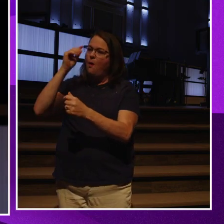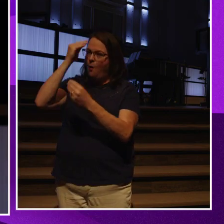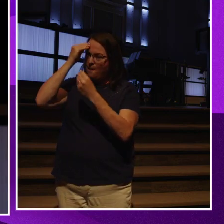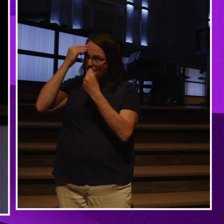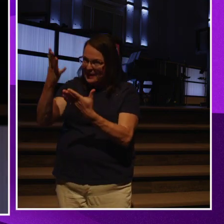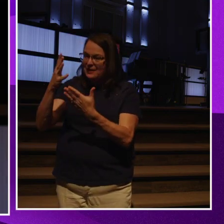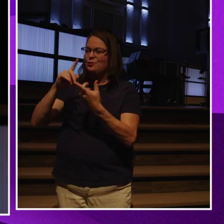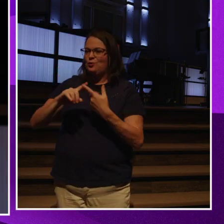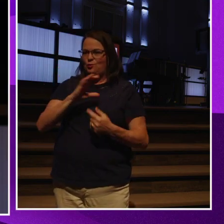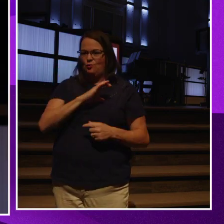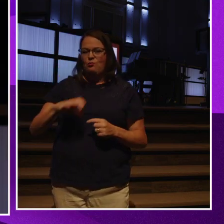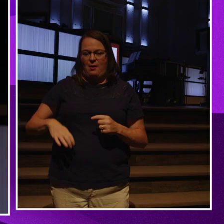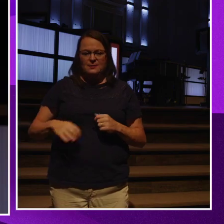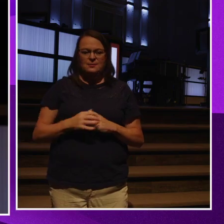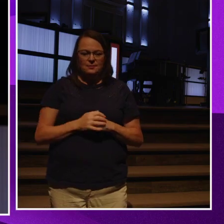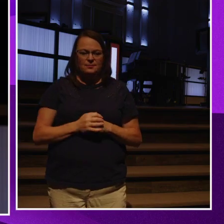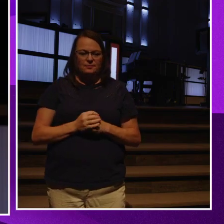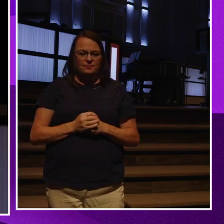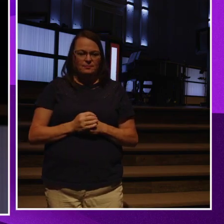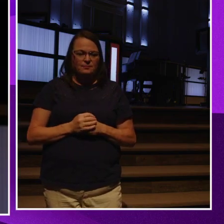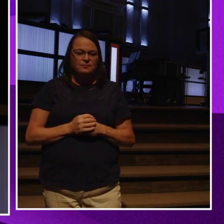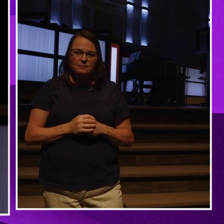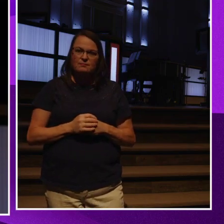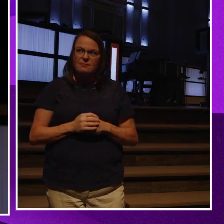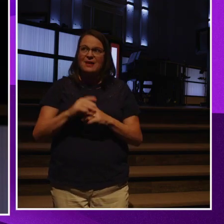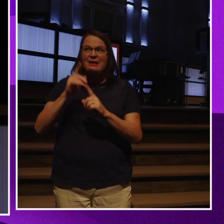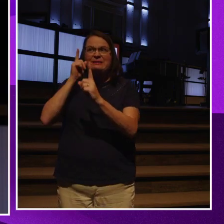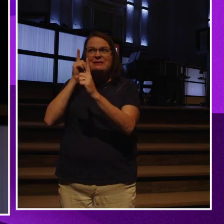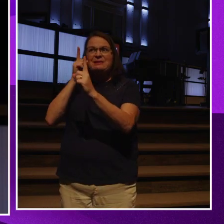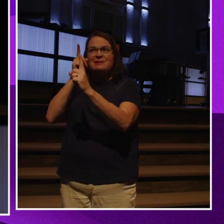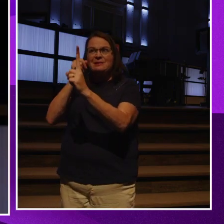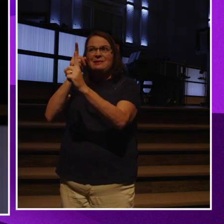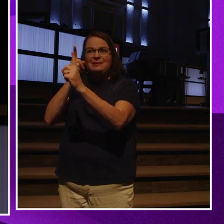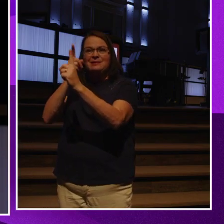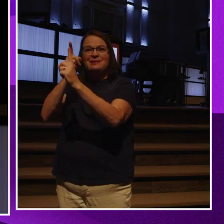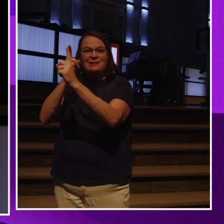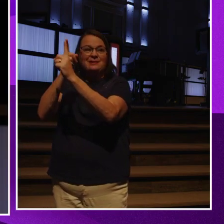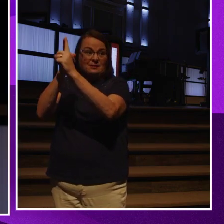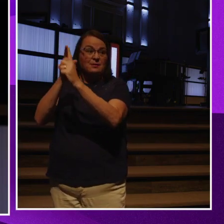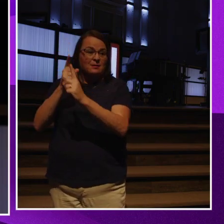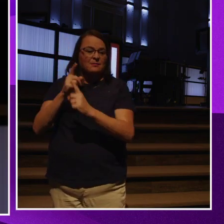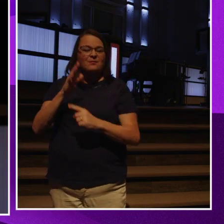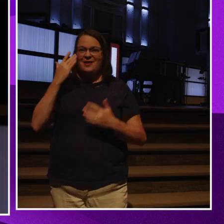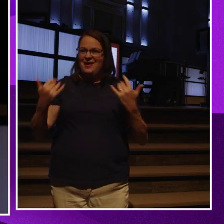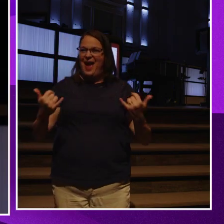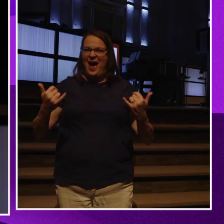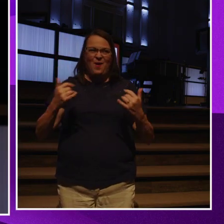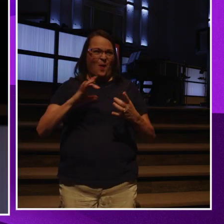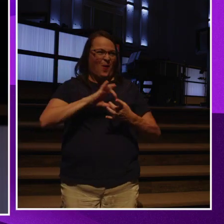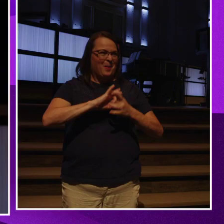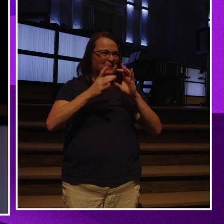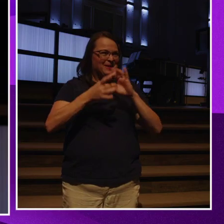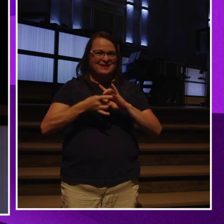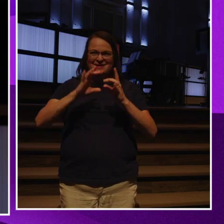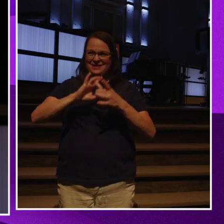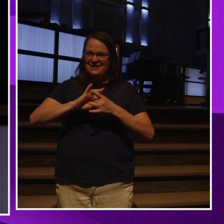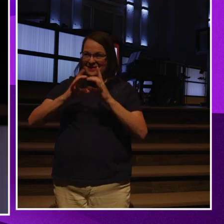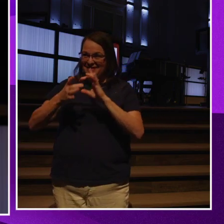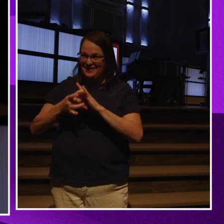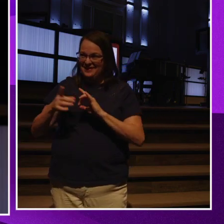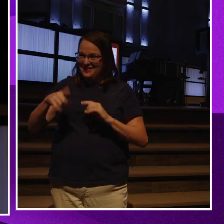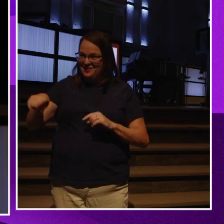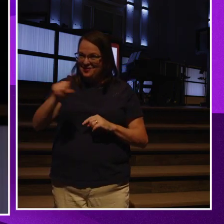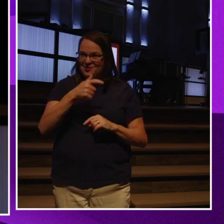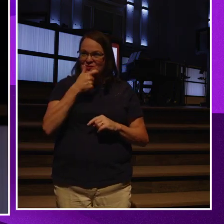to Christ, heading toward him. You know, the Olympics are on, I'm sure most of you are aware, and